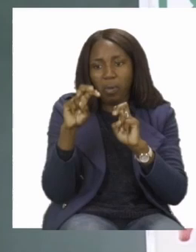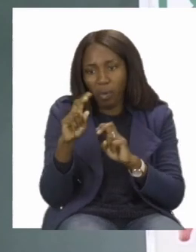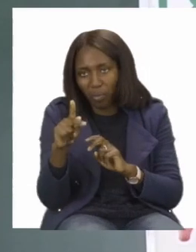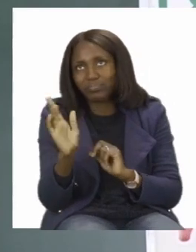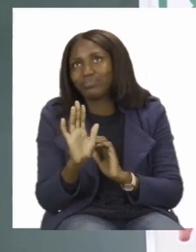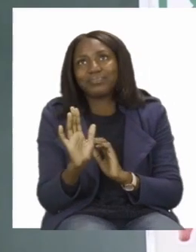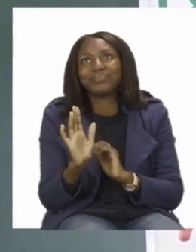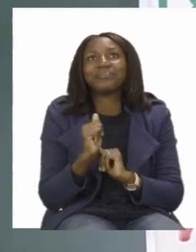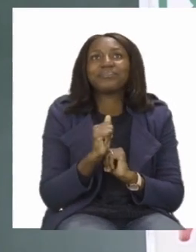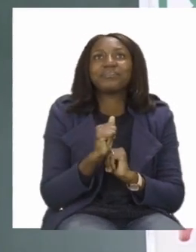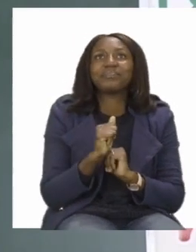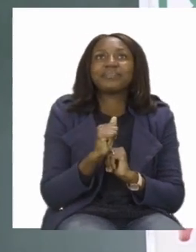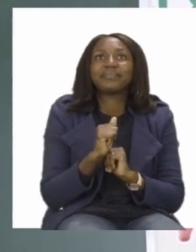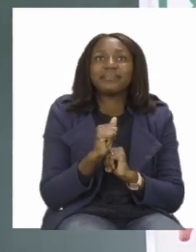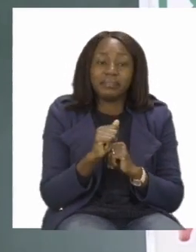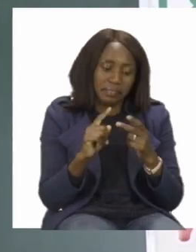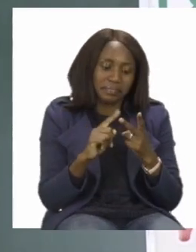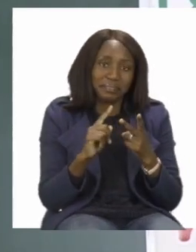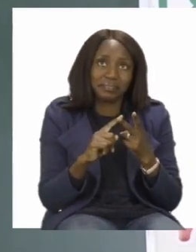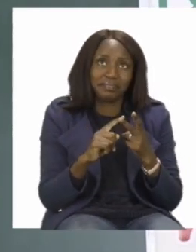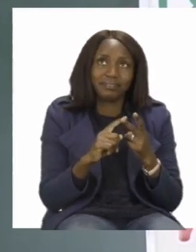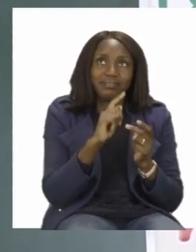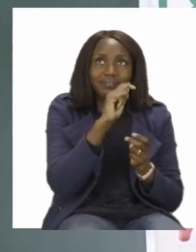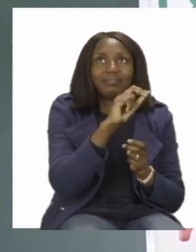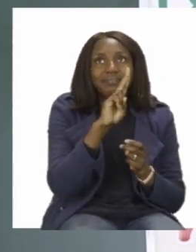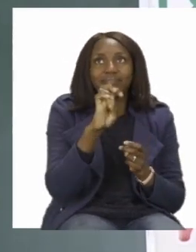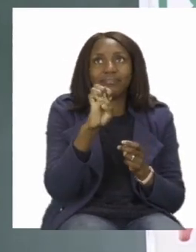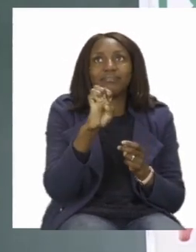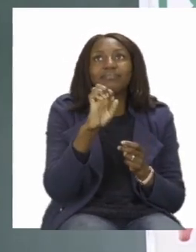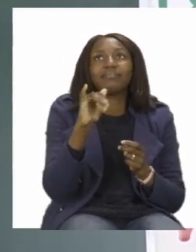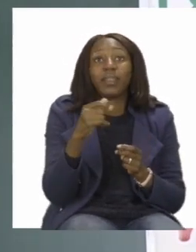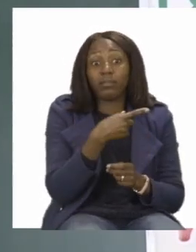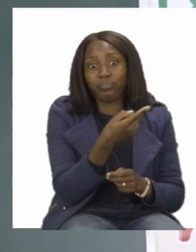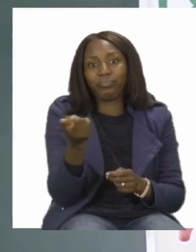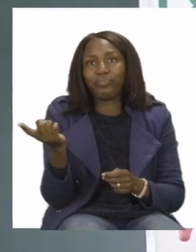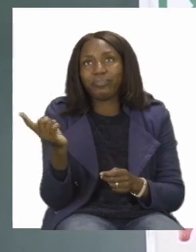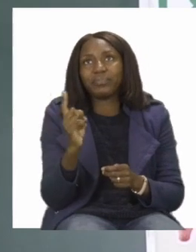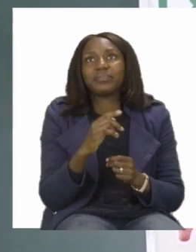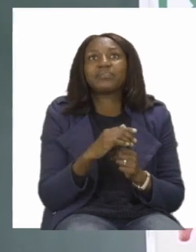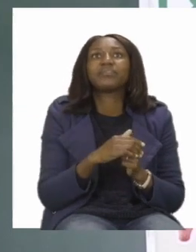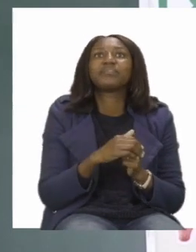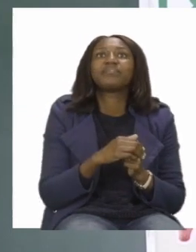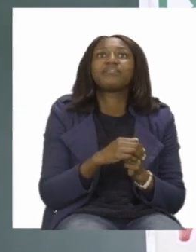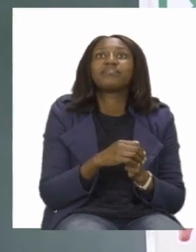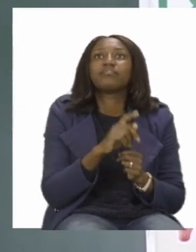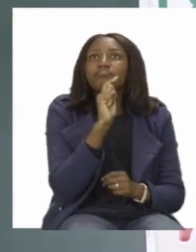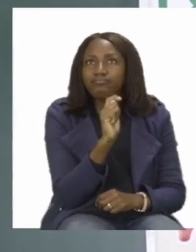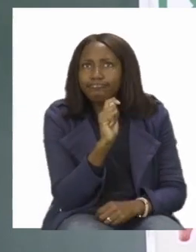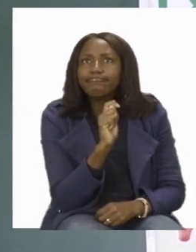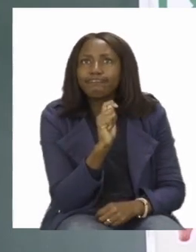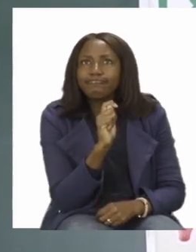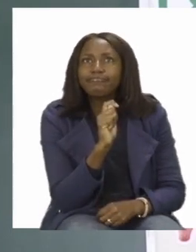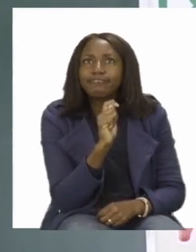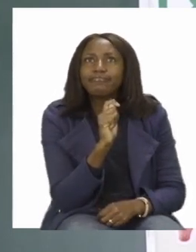again. Now the next word we're going to look for is the word they. It has a T to start with.